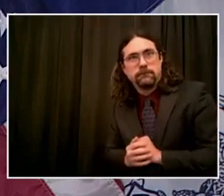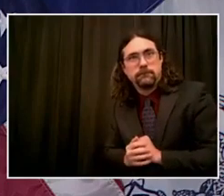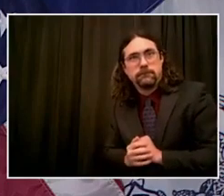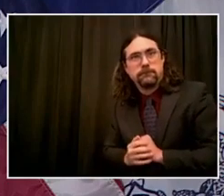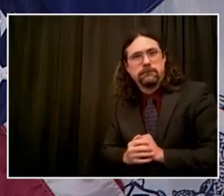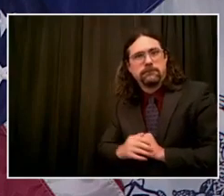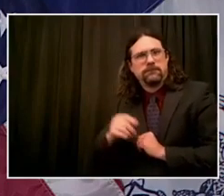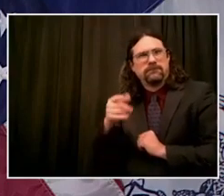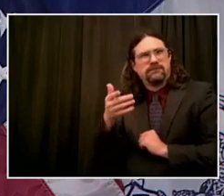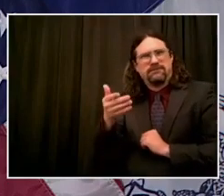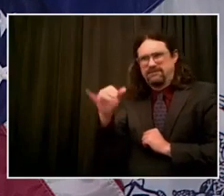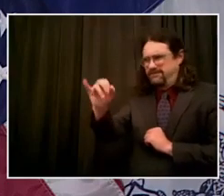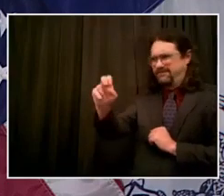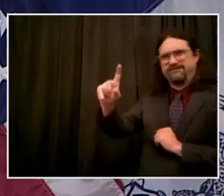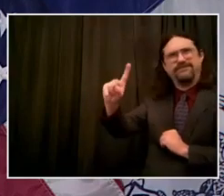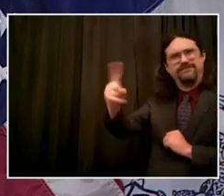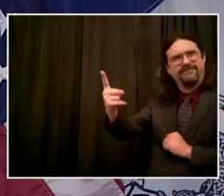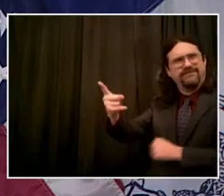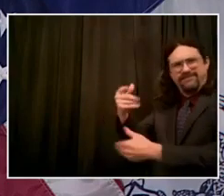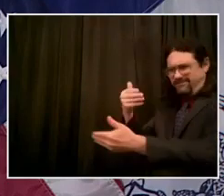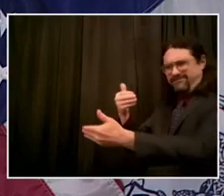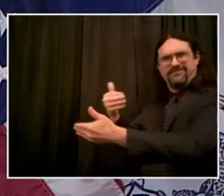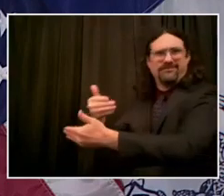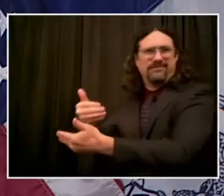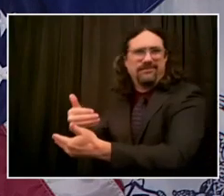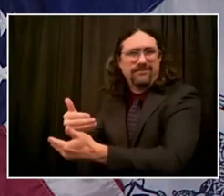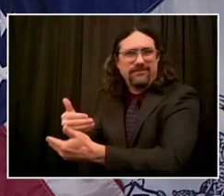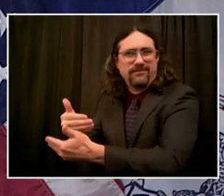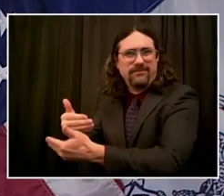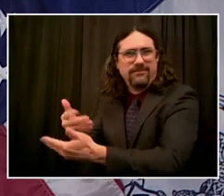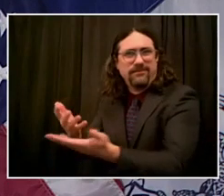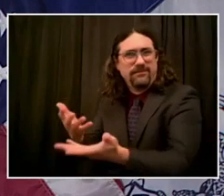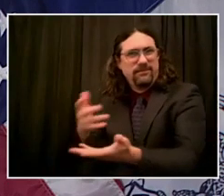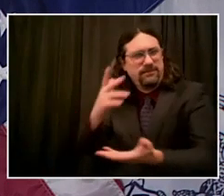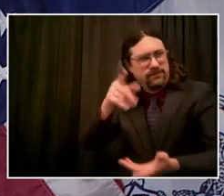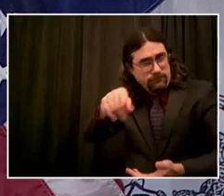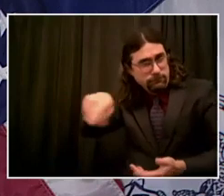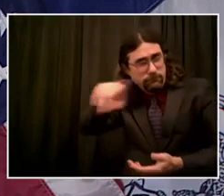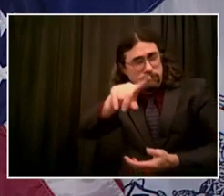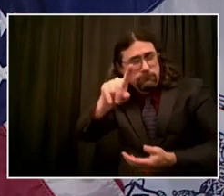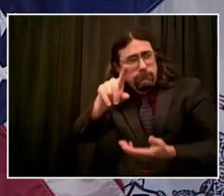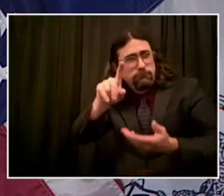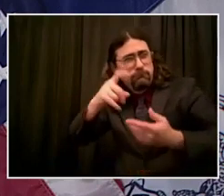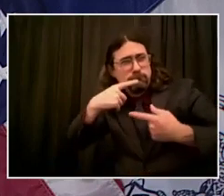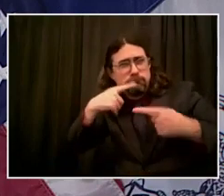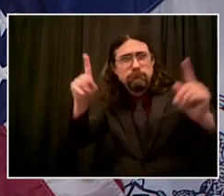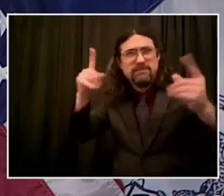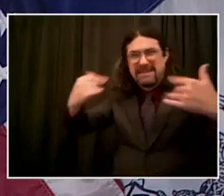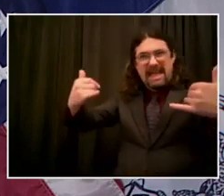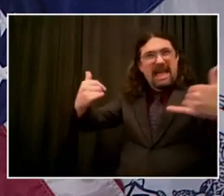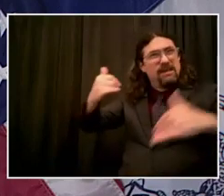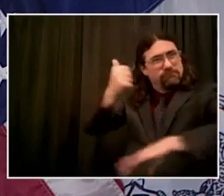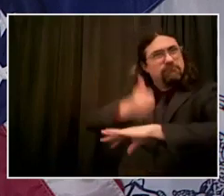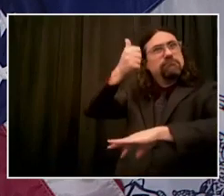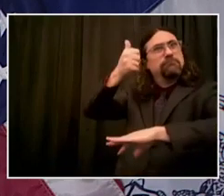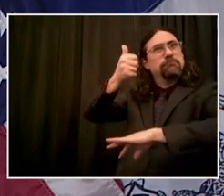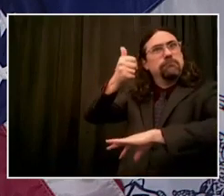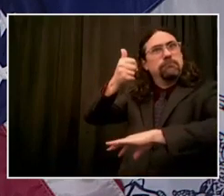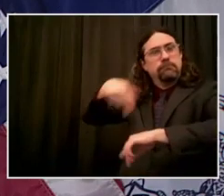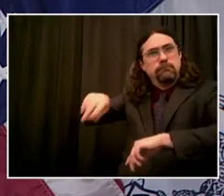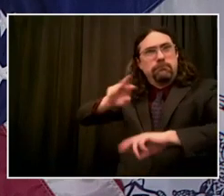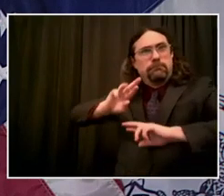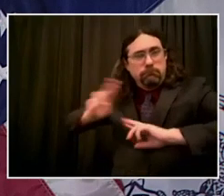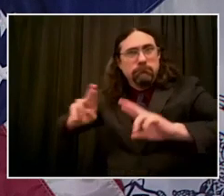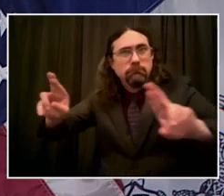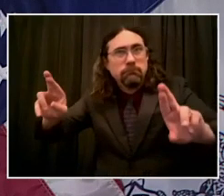we have found a business that opened up early. I know yesterday you said anyone doing so is making a big mistake. We have there's